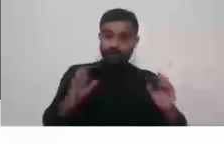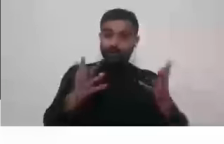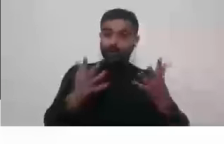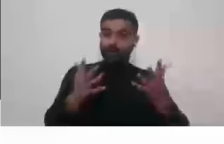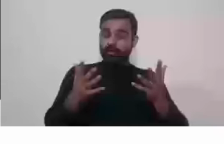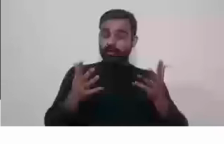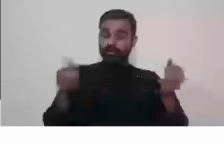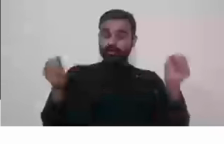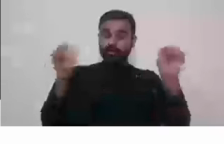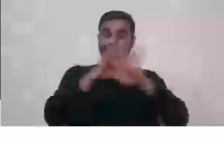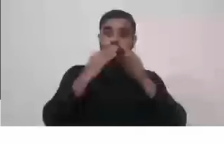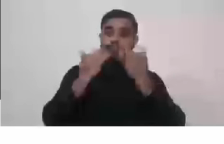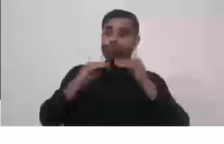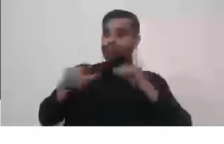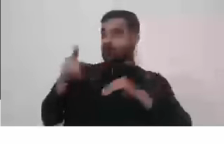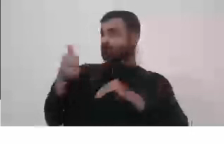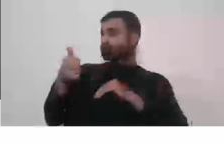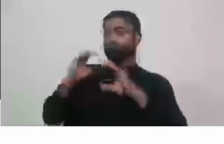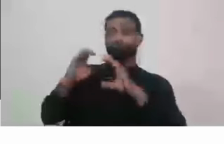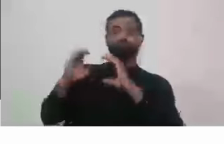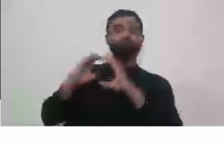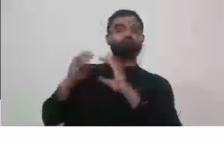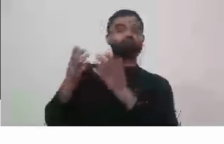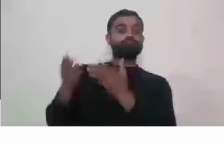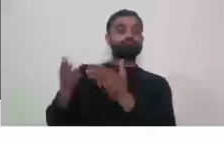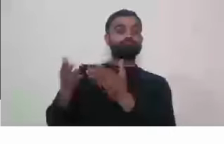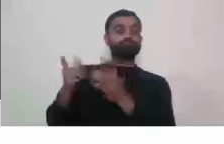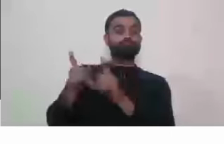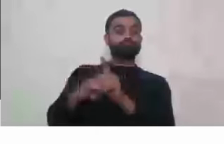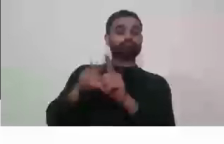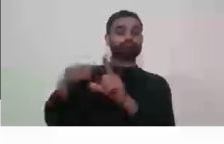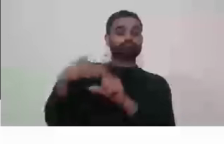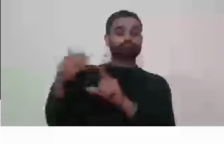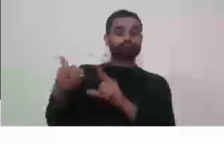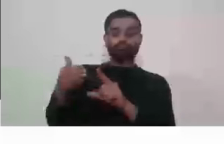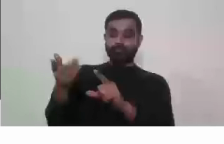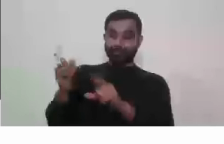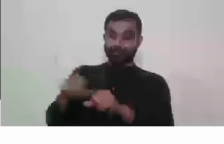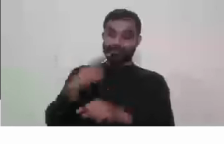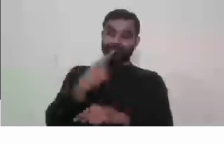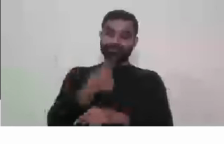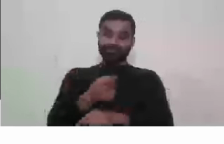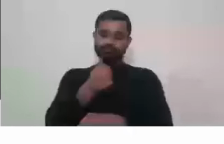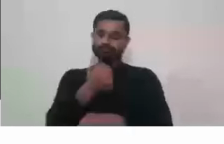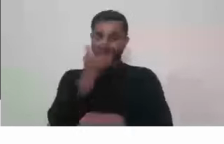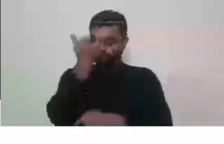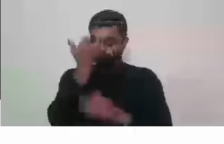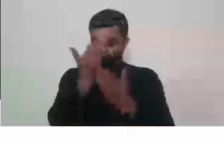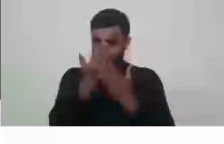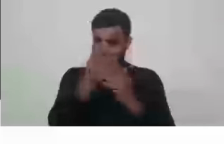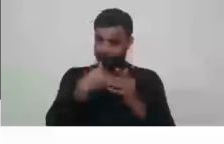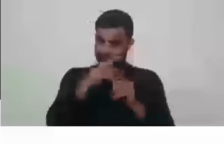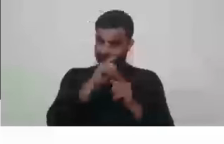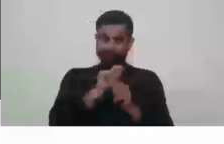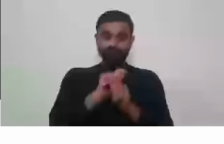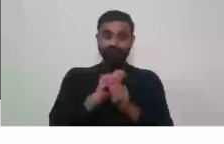miracles, and the students were really good communicators maybe after a year. But having said this, this is just an idea that worked for me.